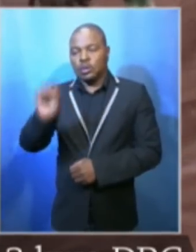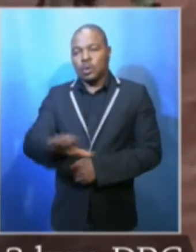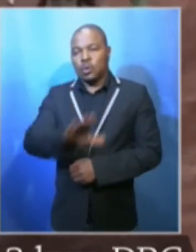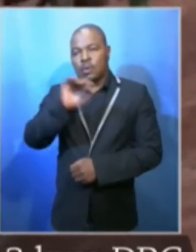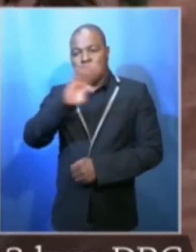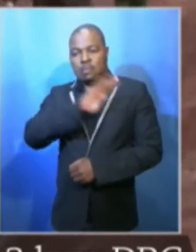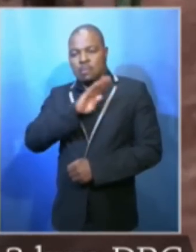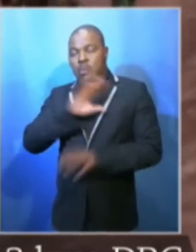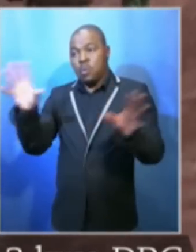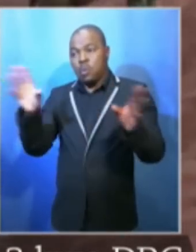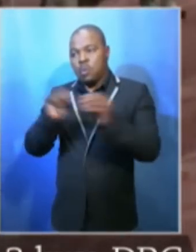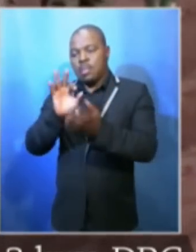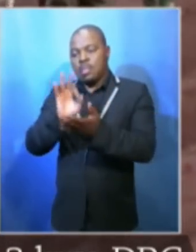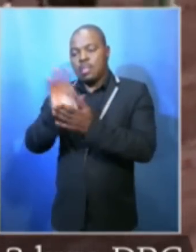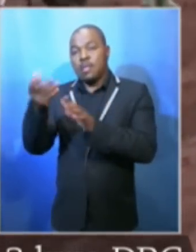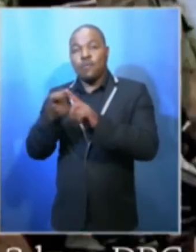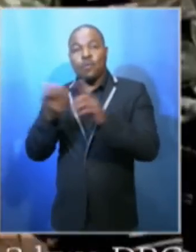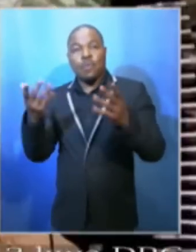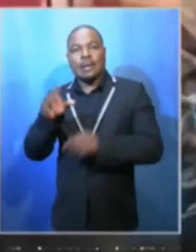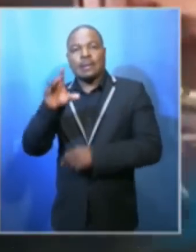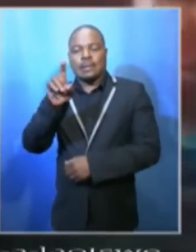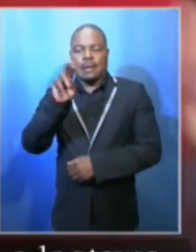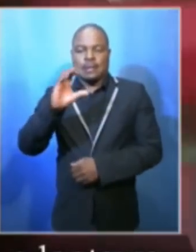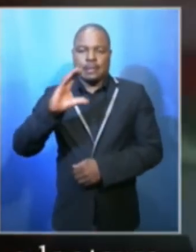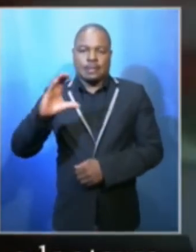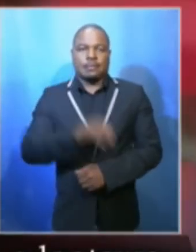kwa DRC.